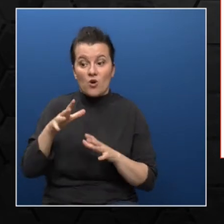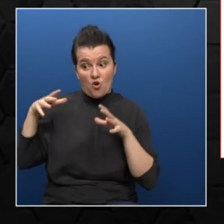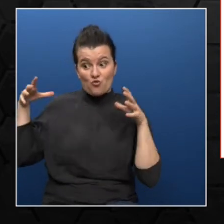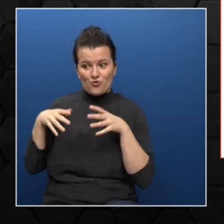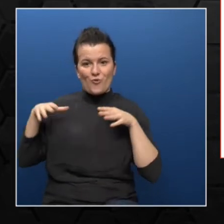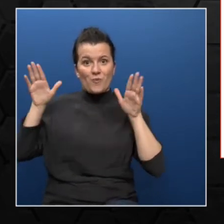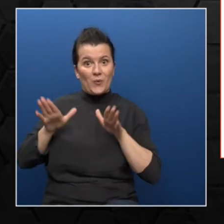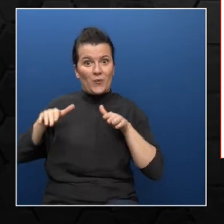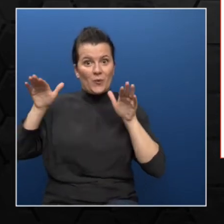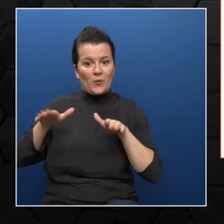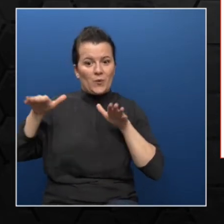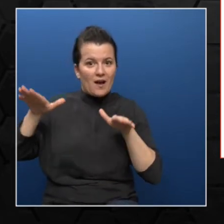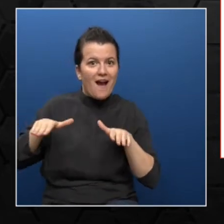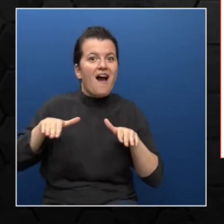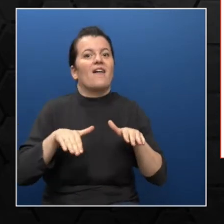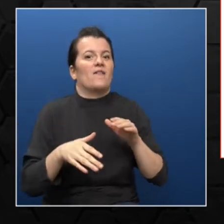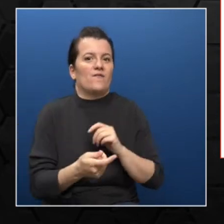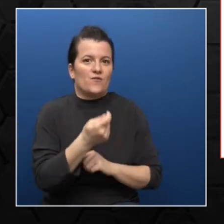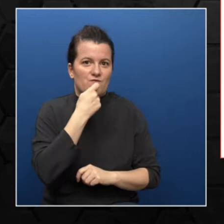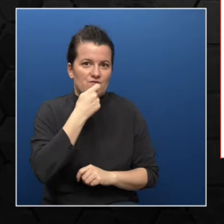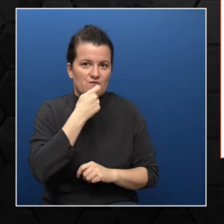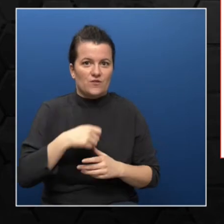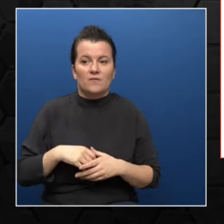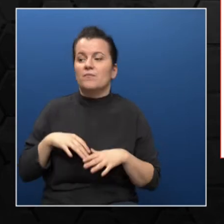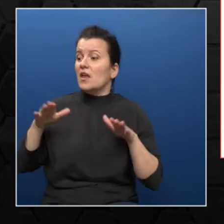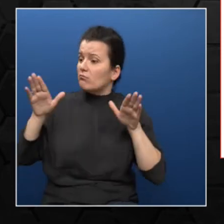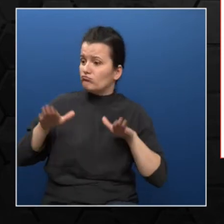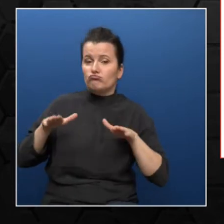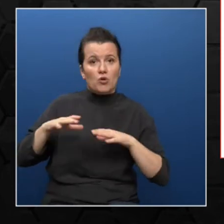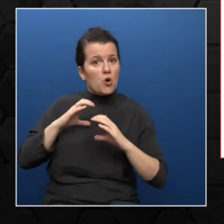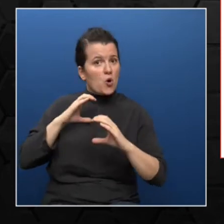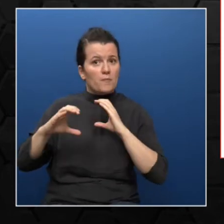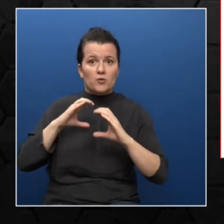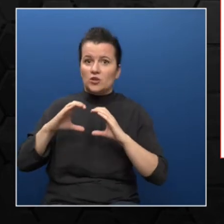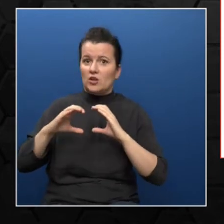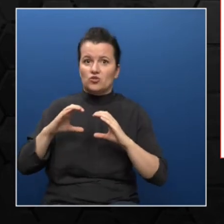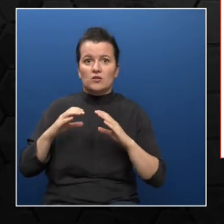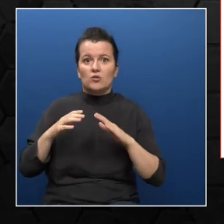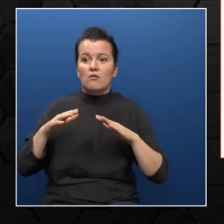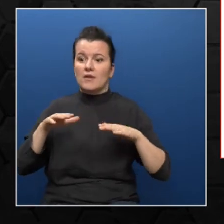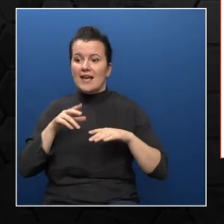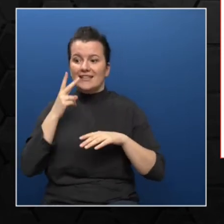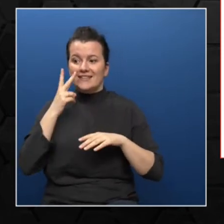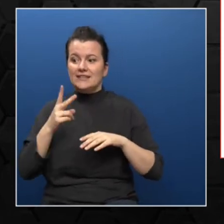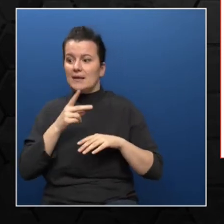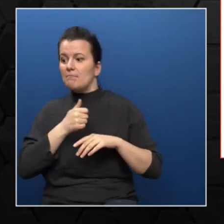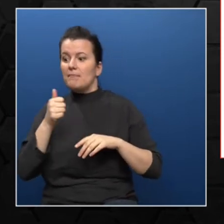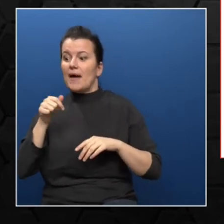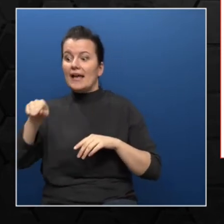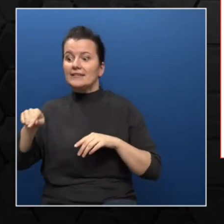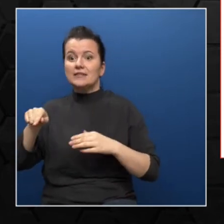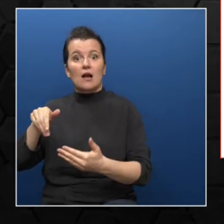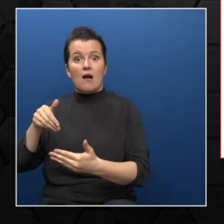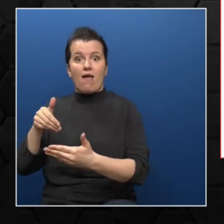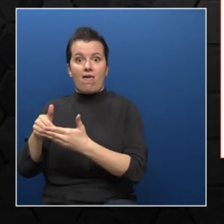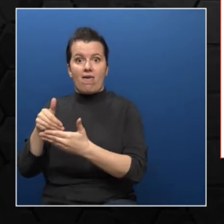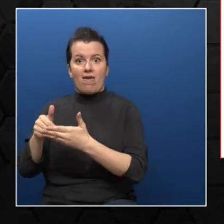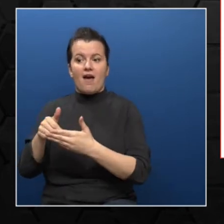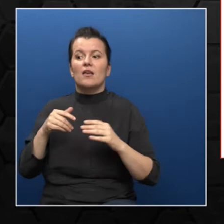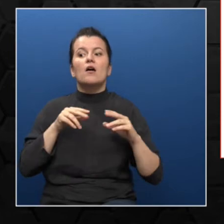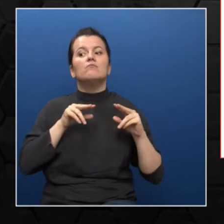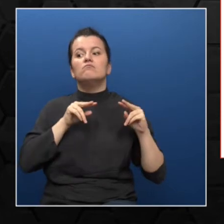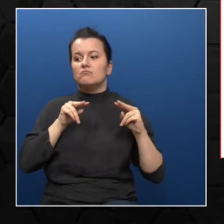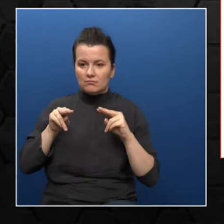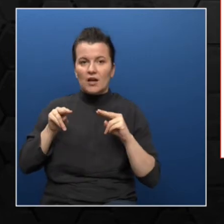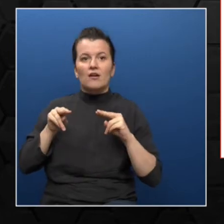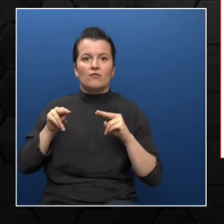together, and just based on simple communication on who has the best position, they tend to converge together on the right